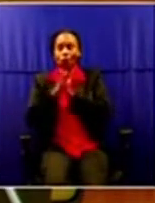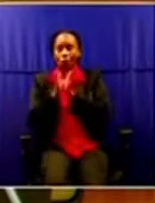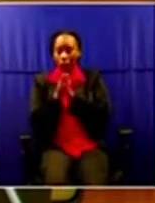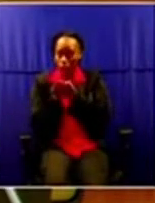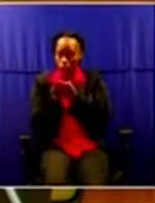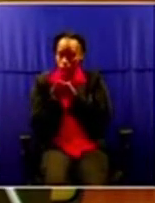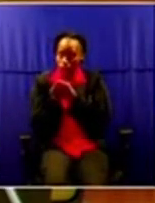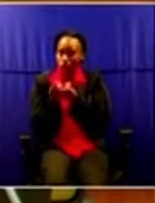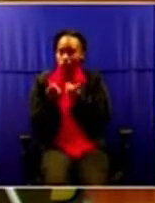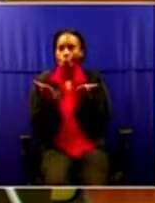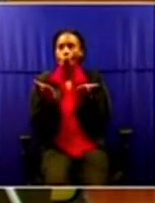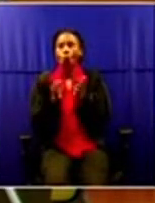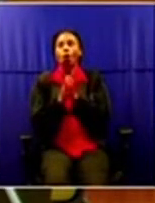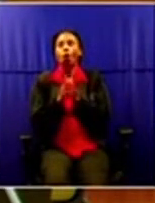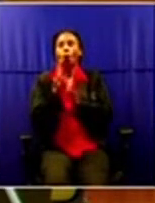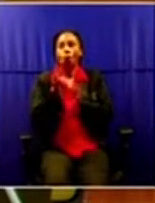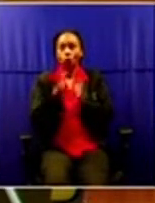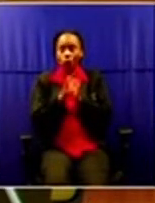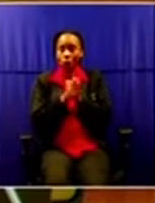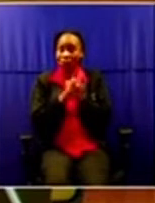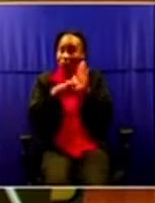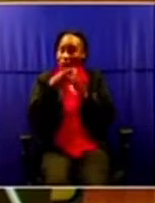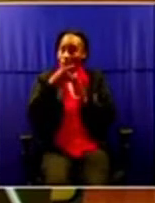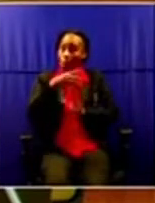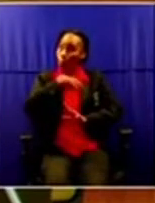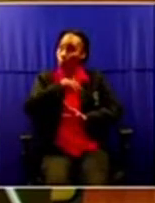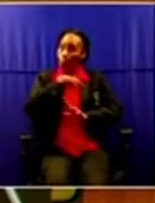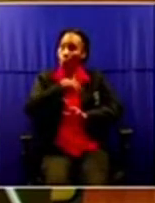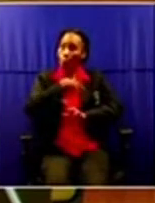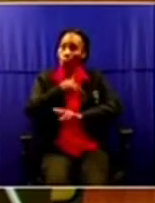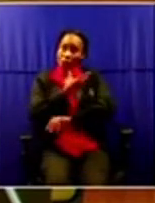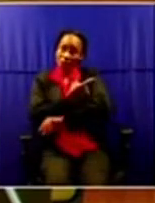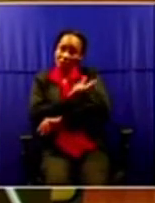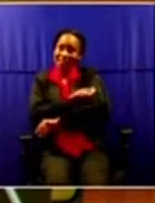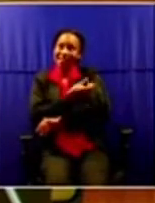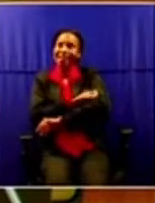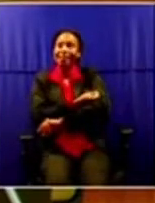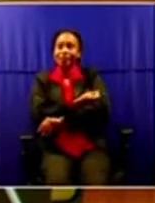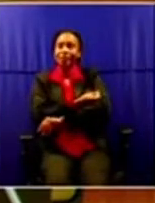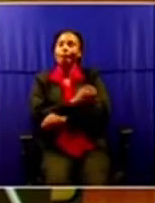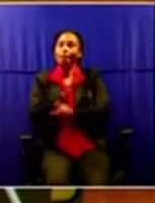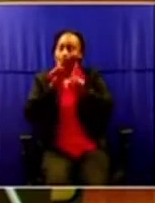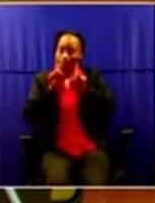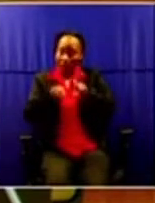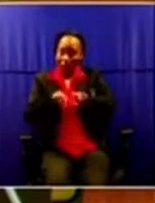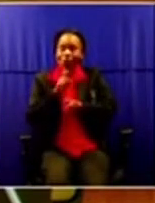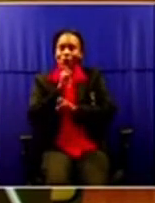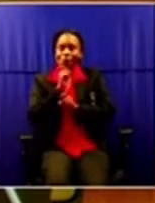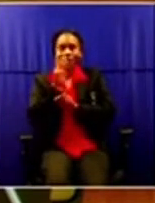even developing our own vaccines. We must use the knowledge that resides